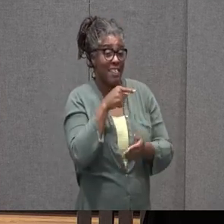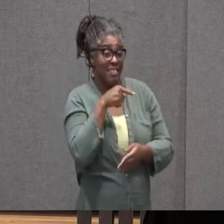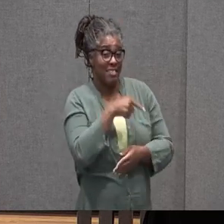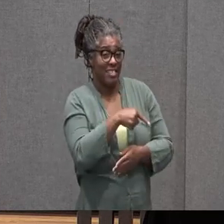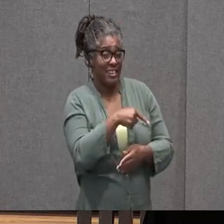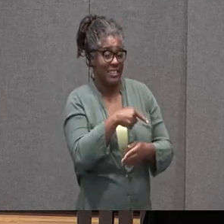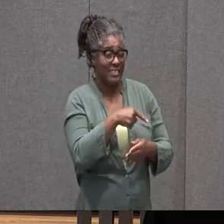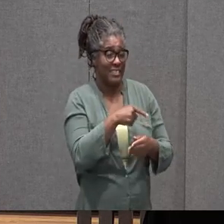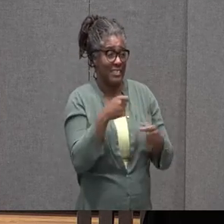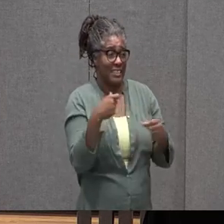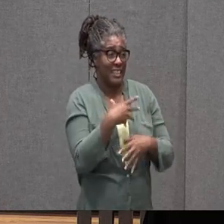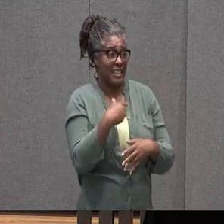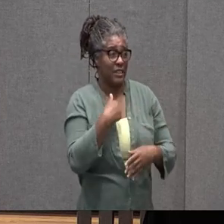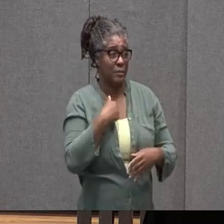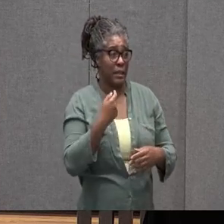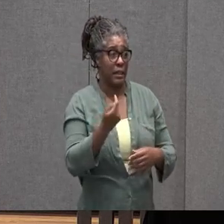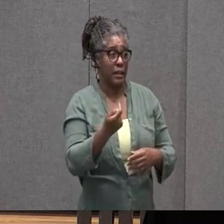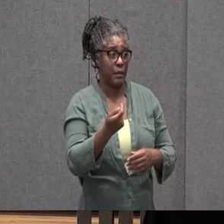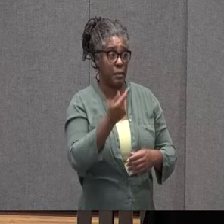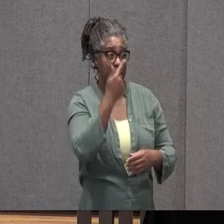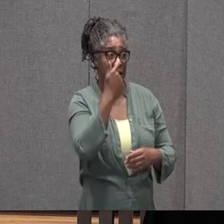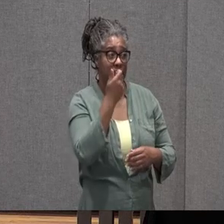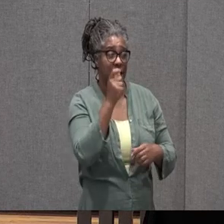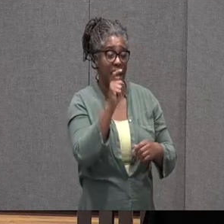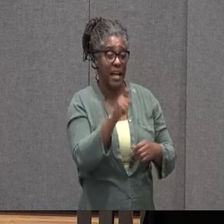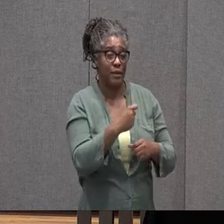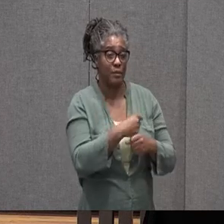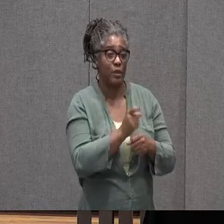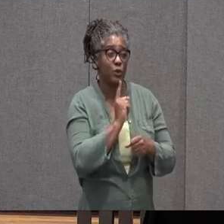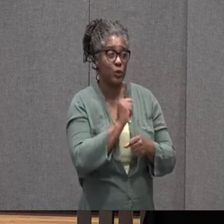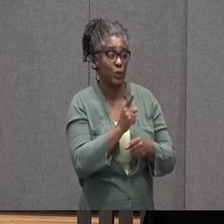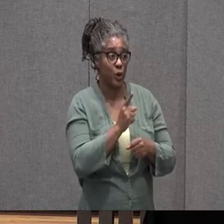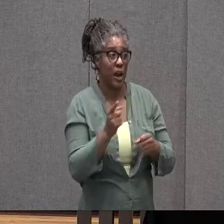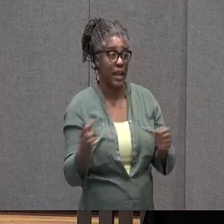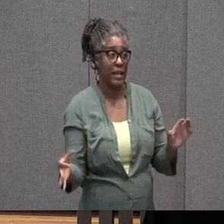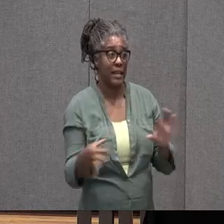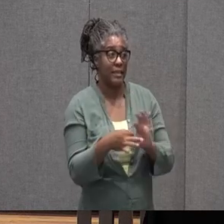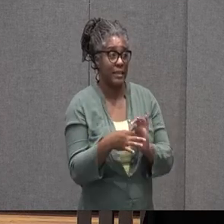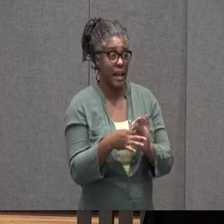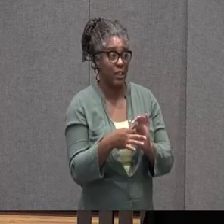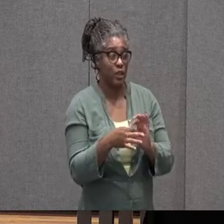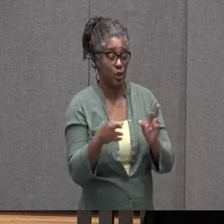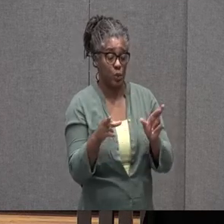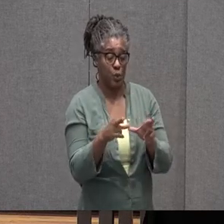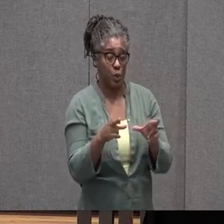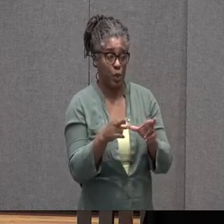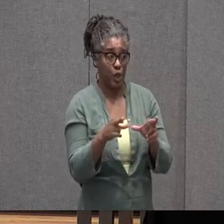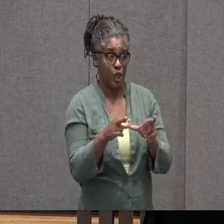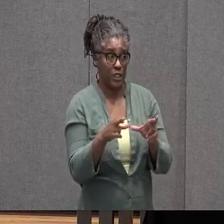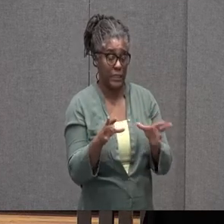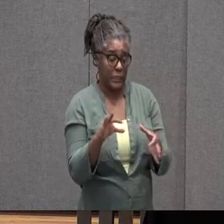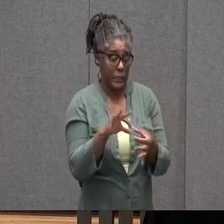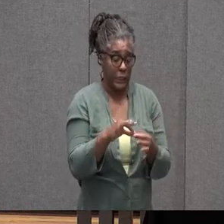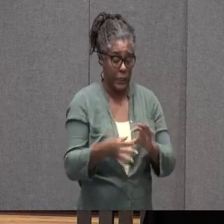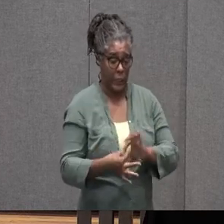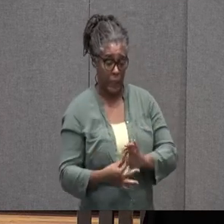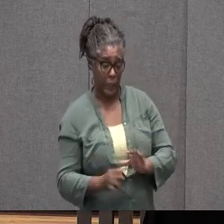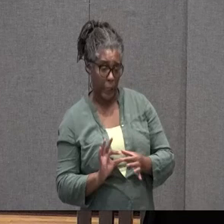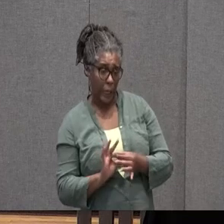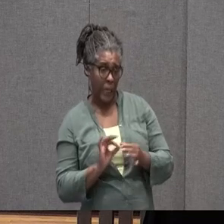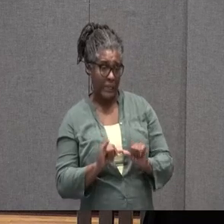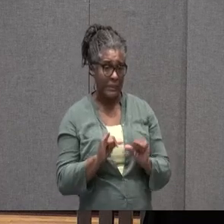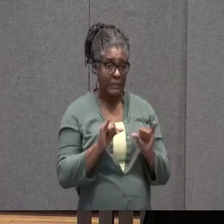because I needed to make sure I attached the rulers and everything really snugly